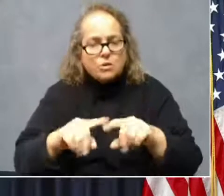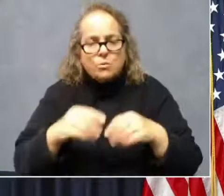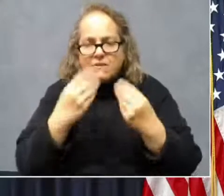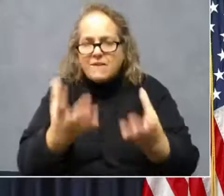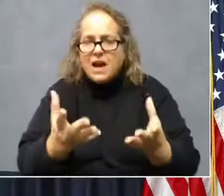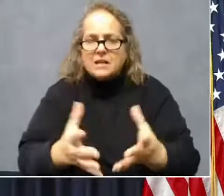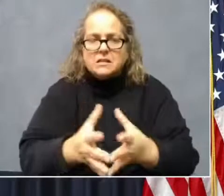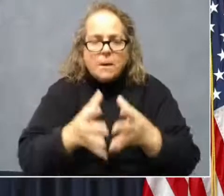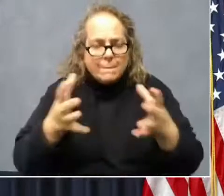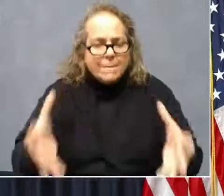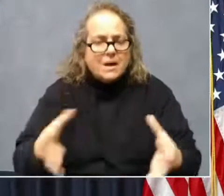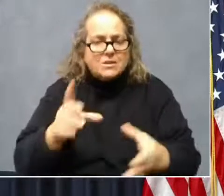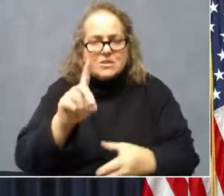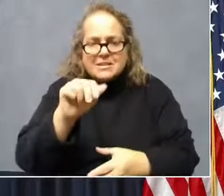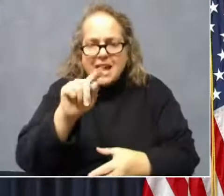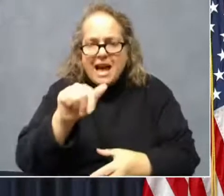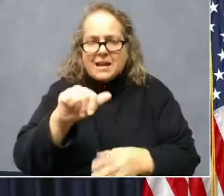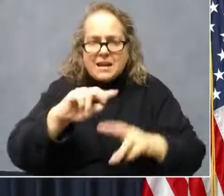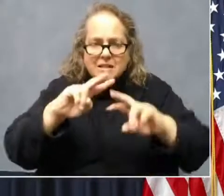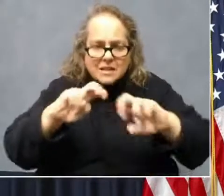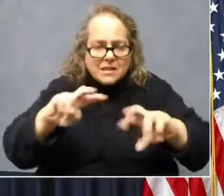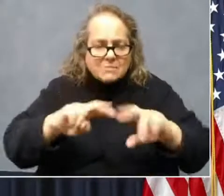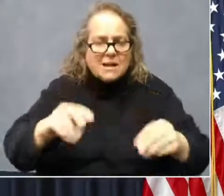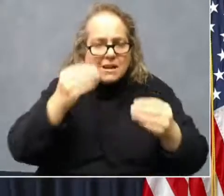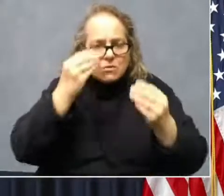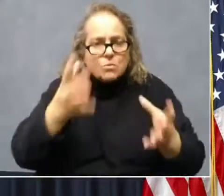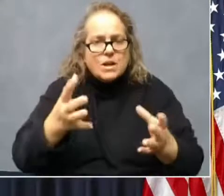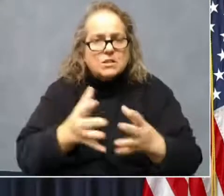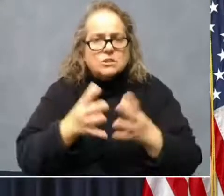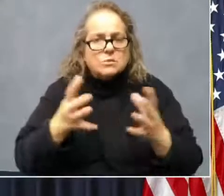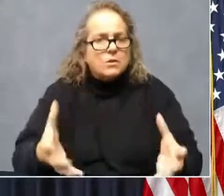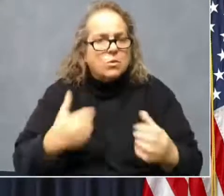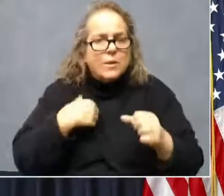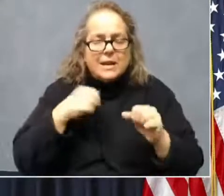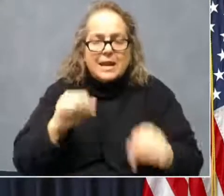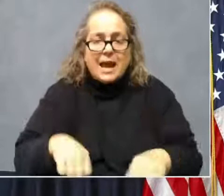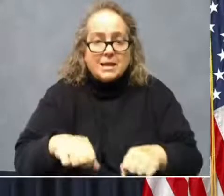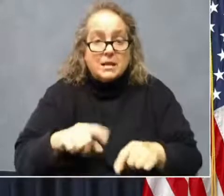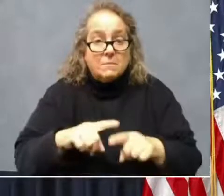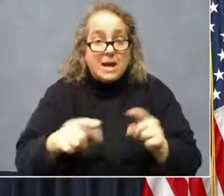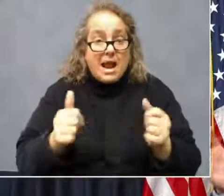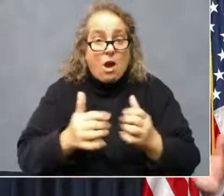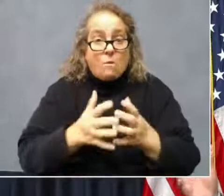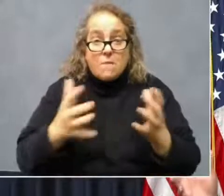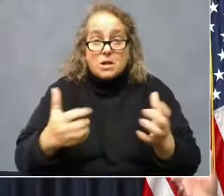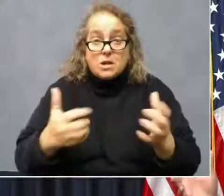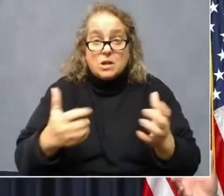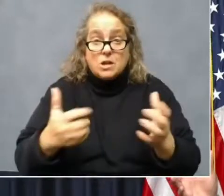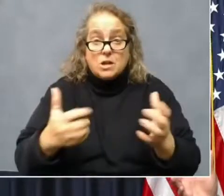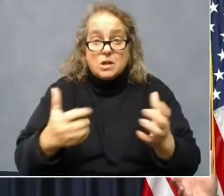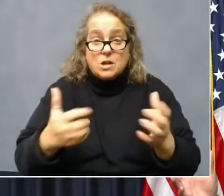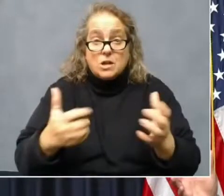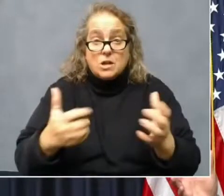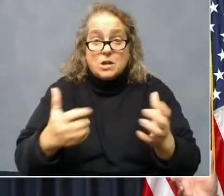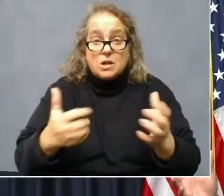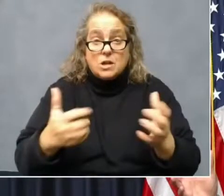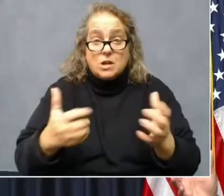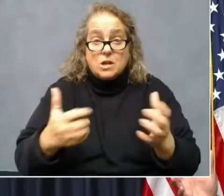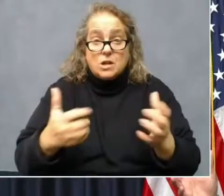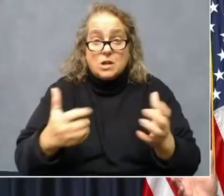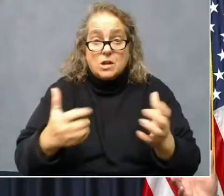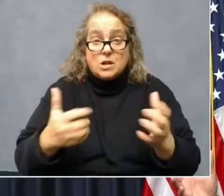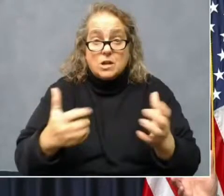can. When you look at just the sheer amount that we are able to provide, cases on a daily basis, even when